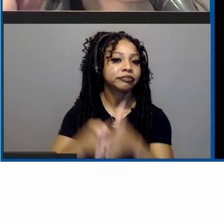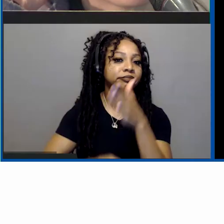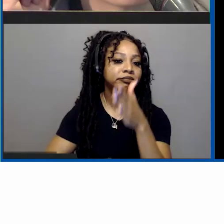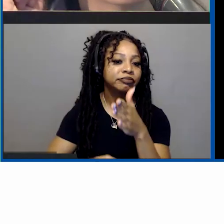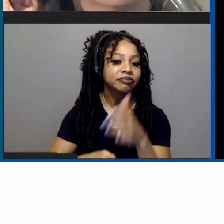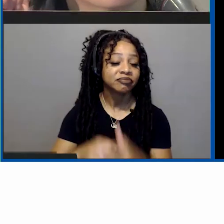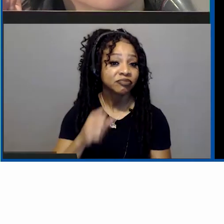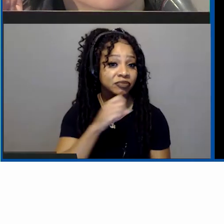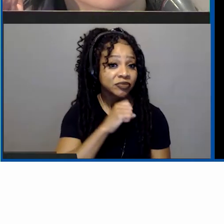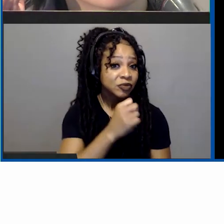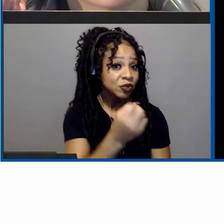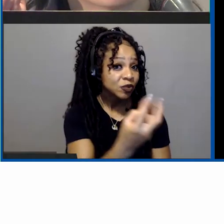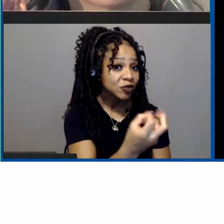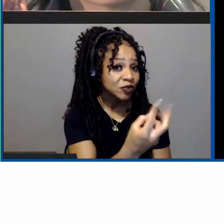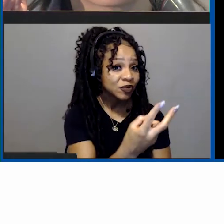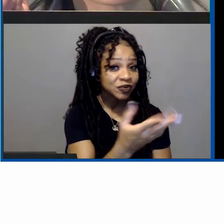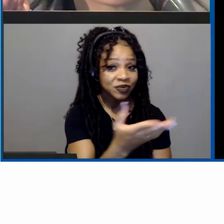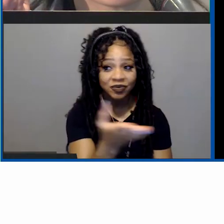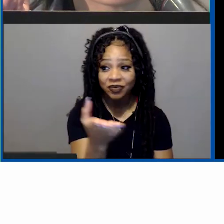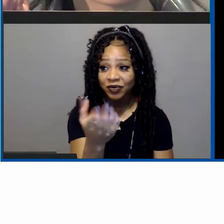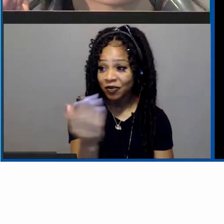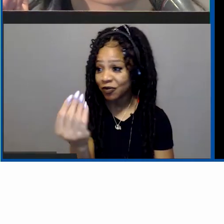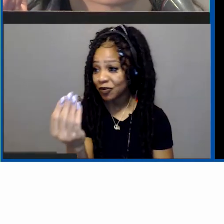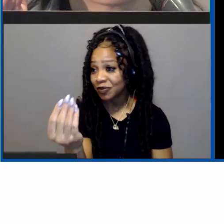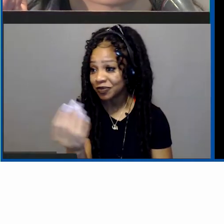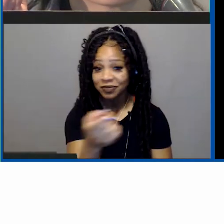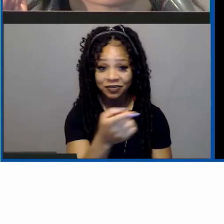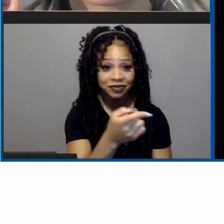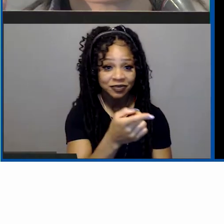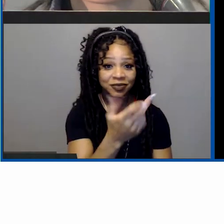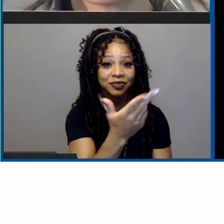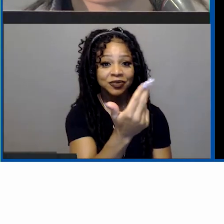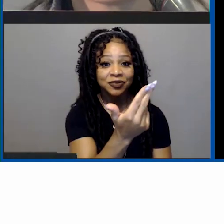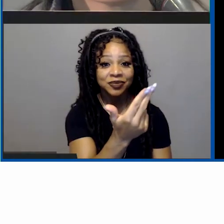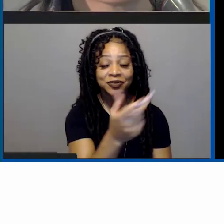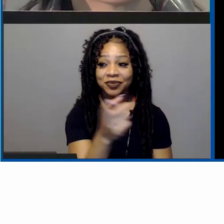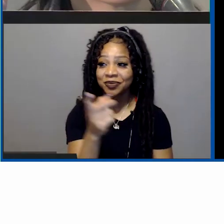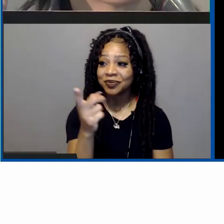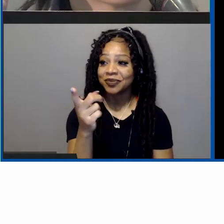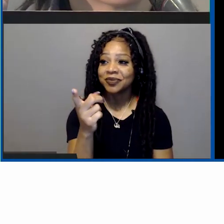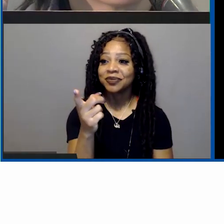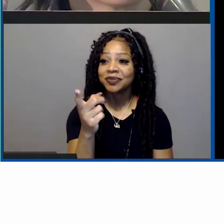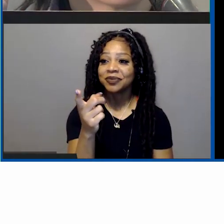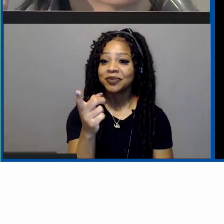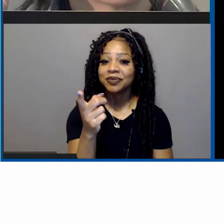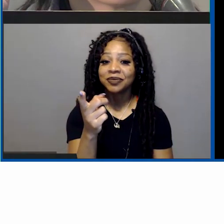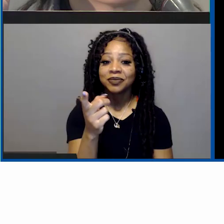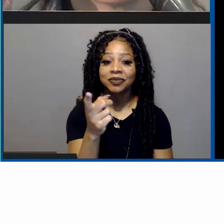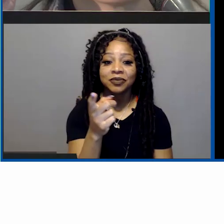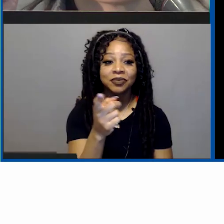I hear 12, 14, 13.